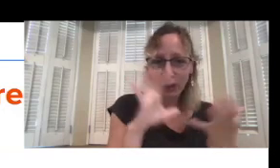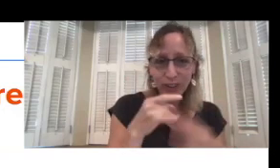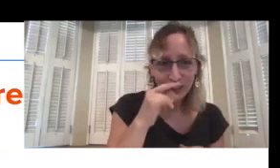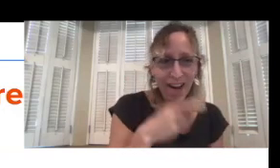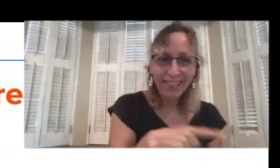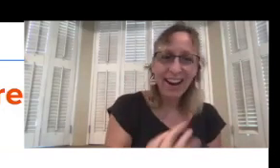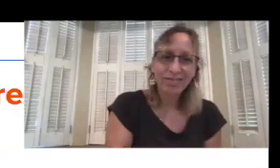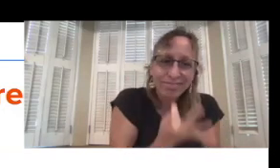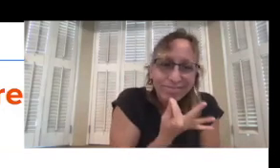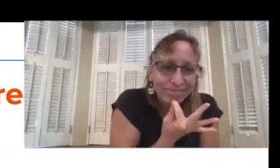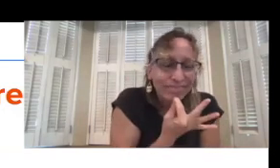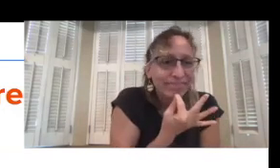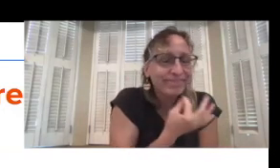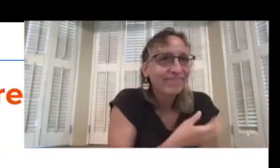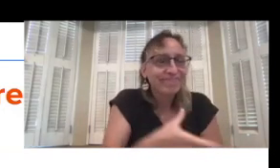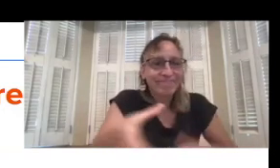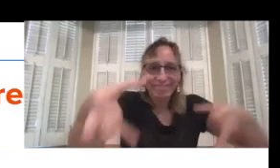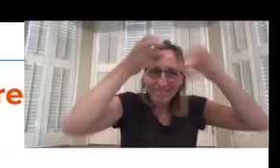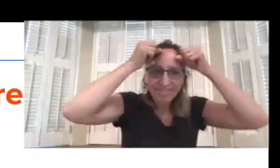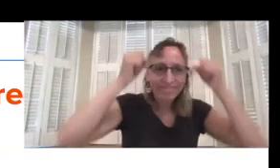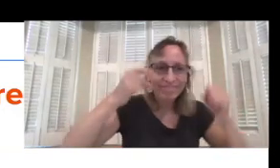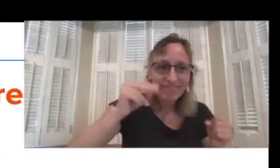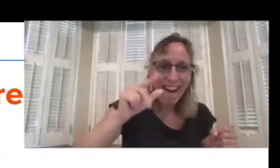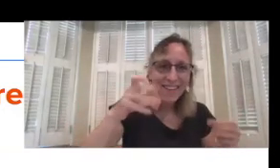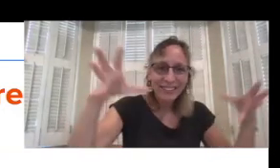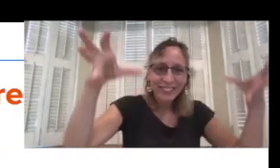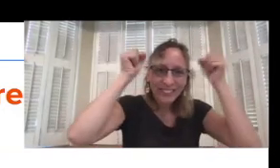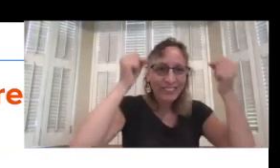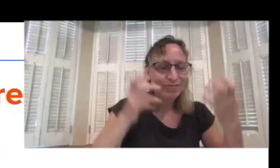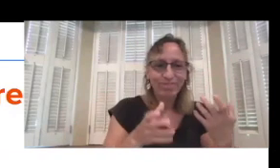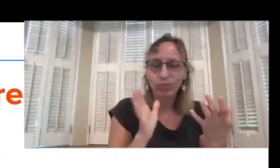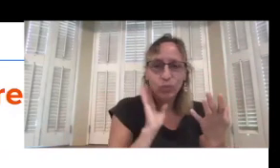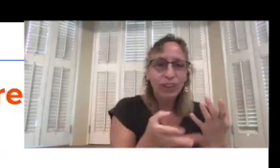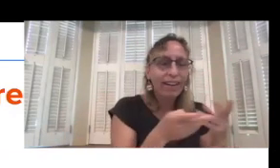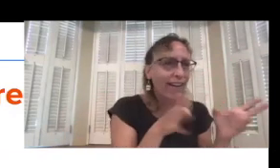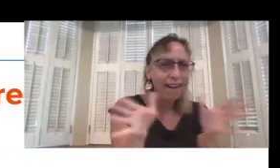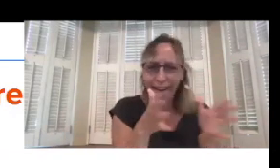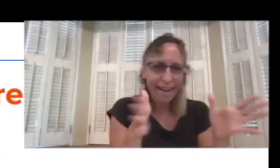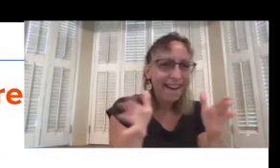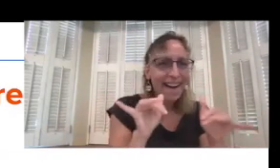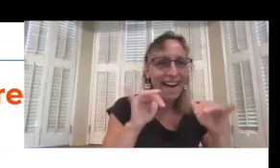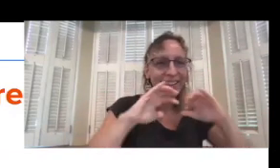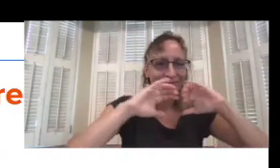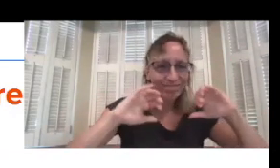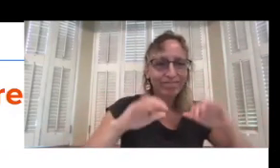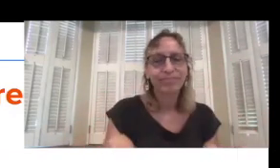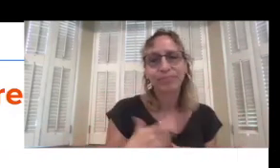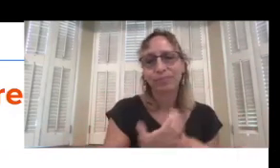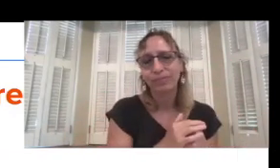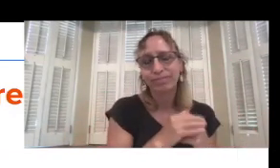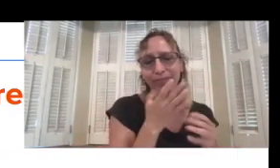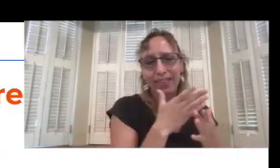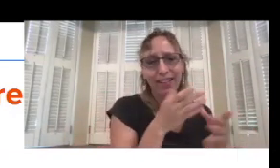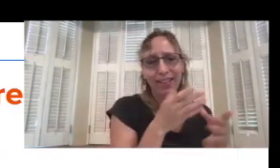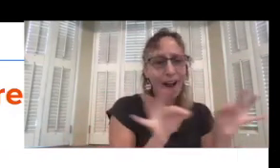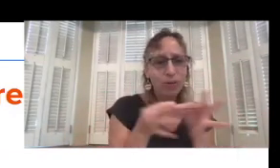the better. This will not confuse the child. They are adapted biologically to be able to